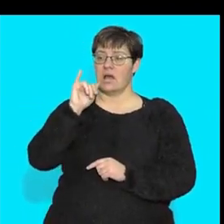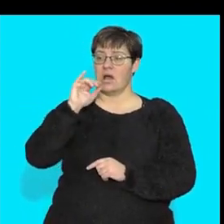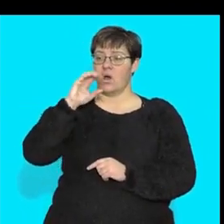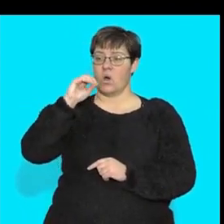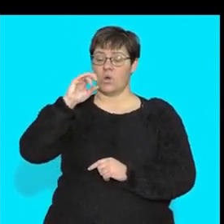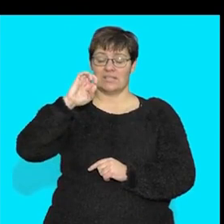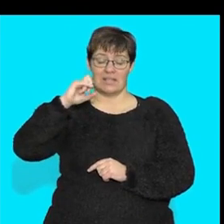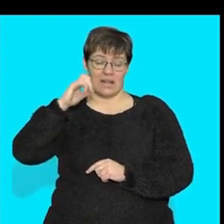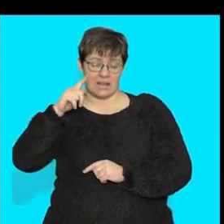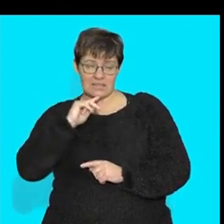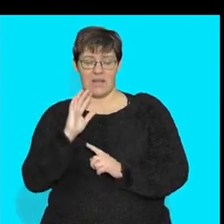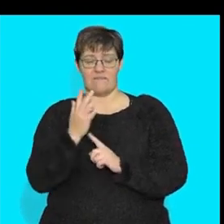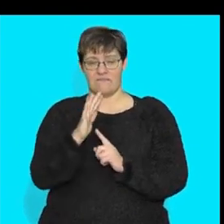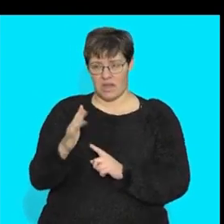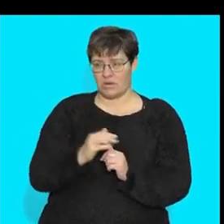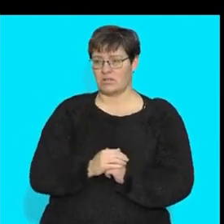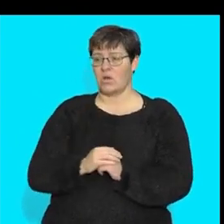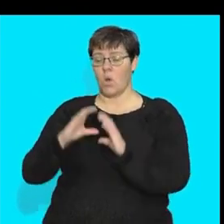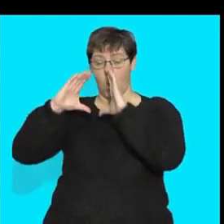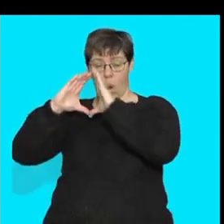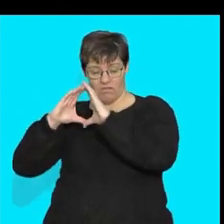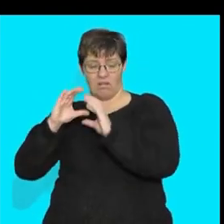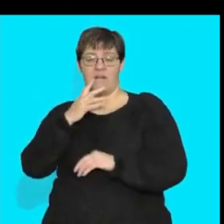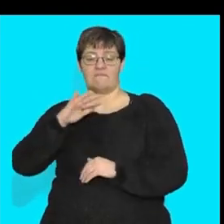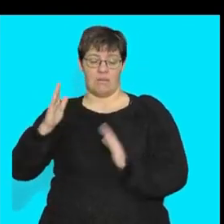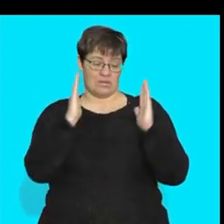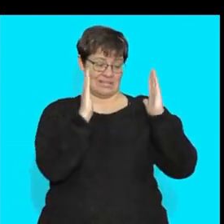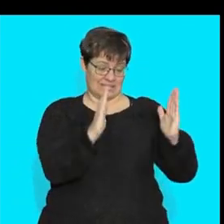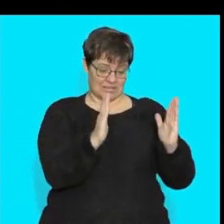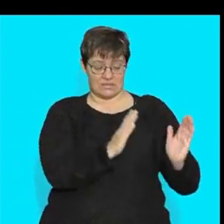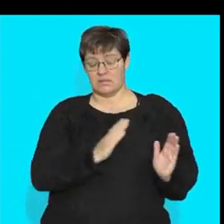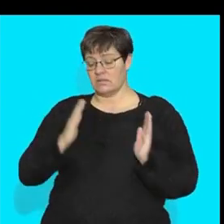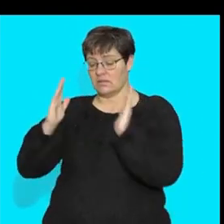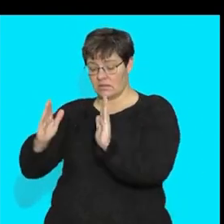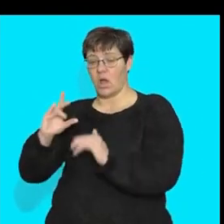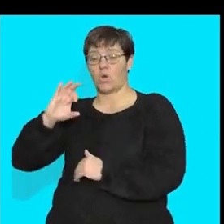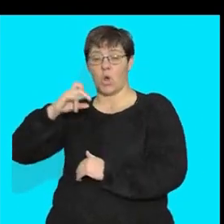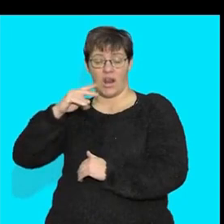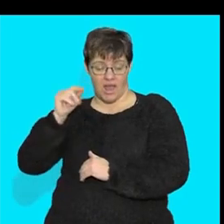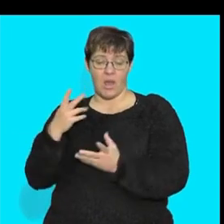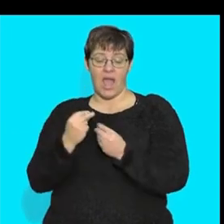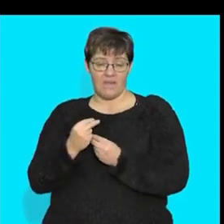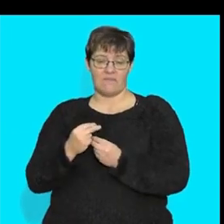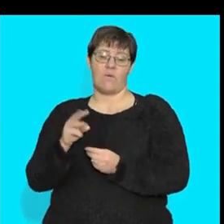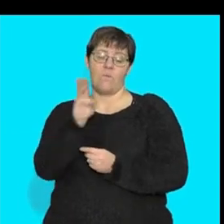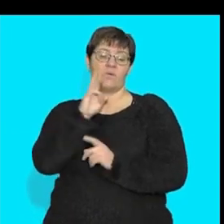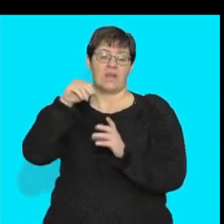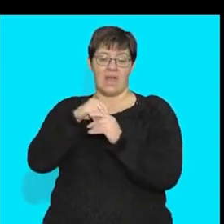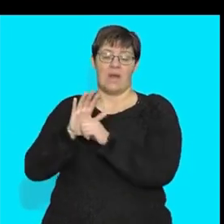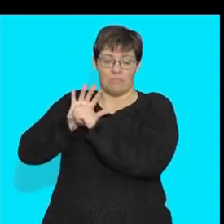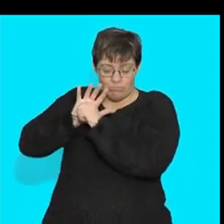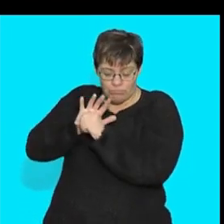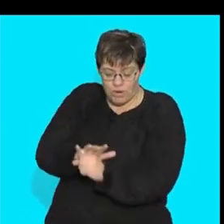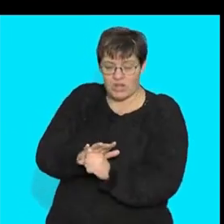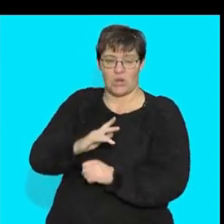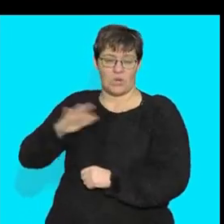which vibrate. The oval window, which vibrates, so it's vibrations there. In the cochlea, there's liquid. Now we talk about